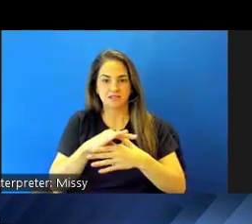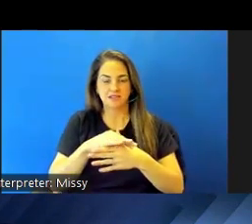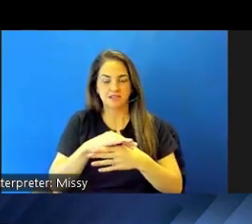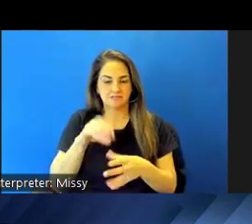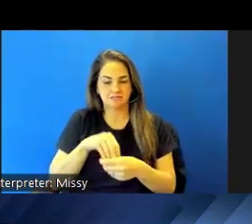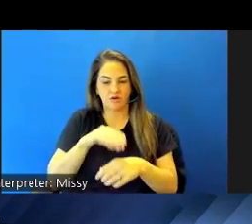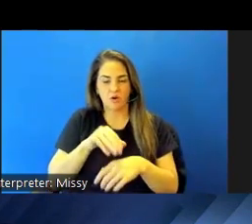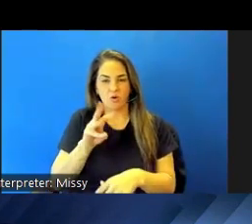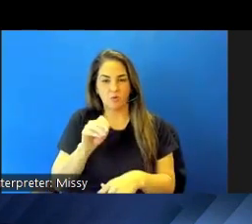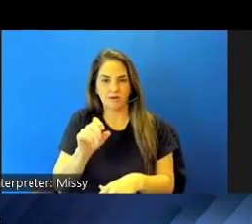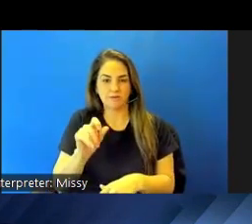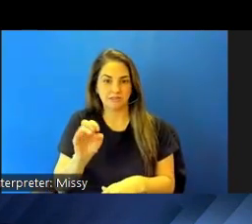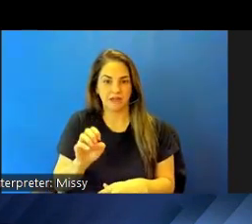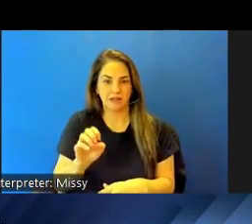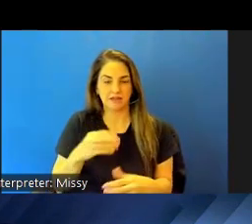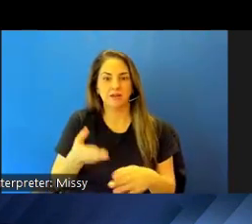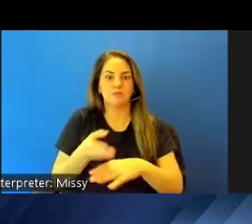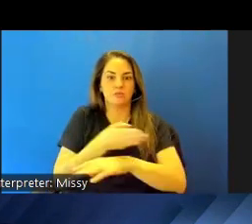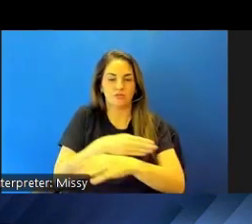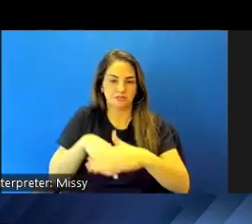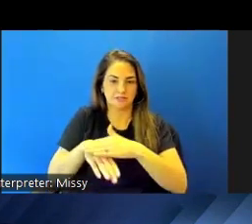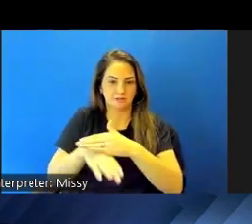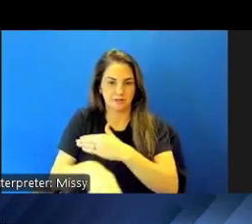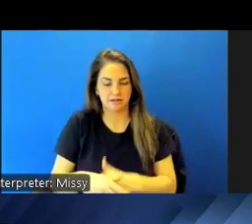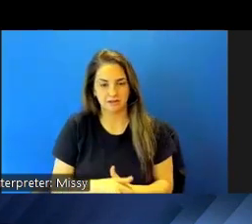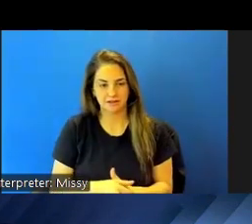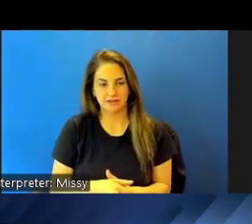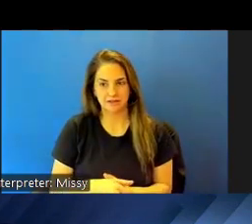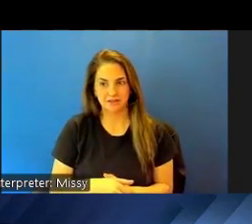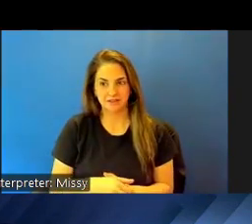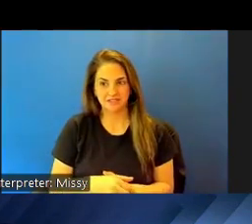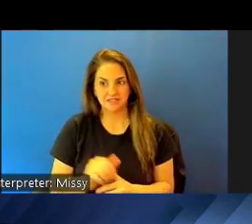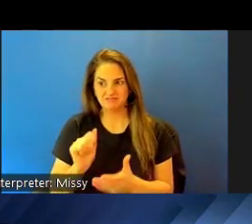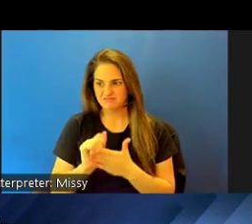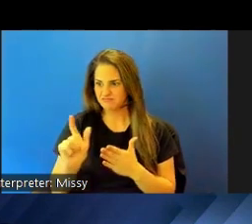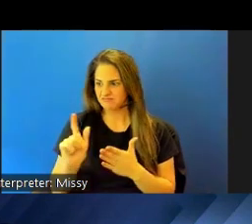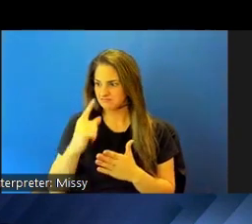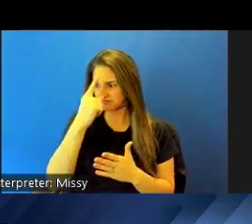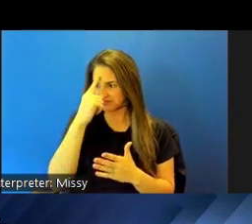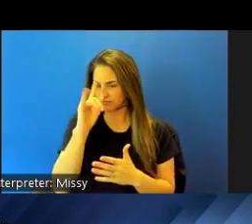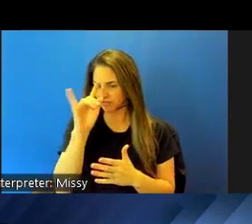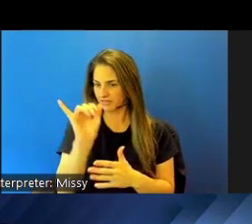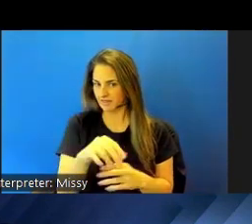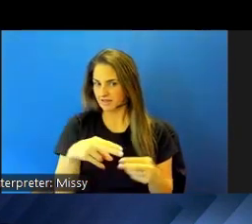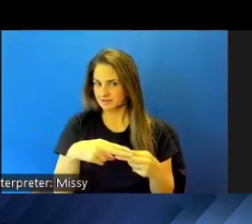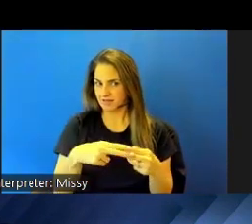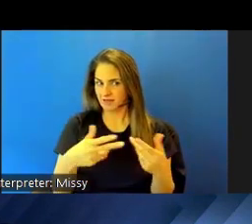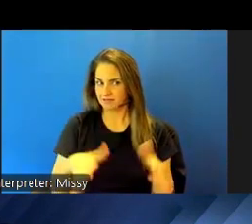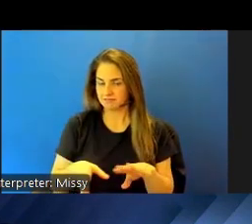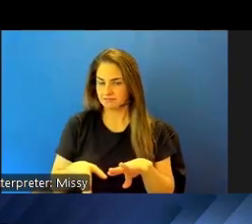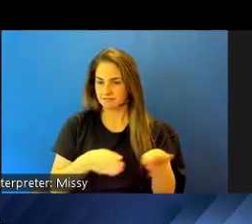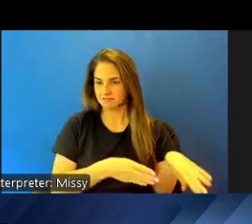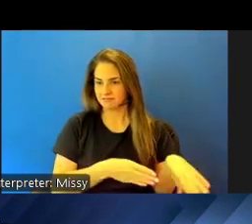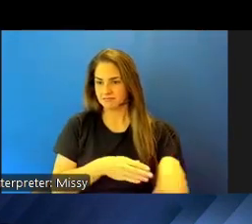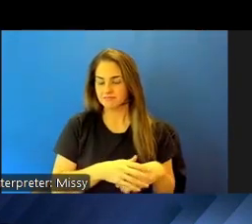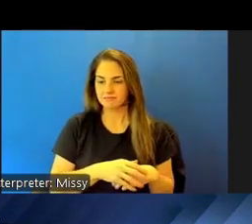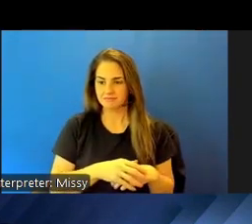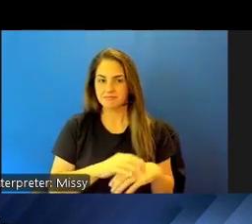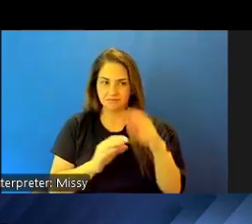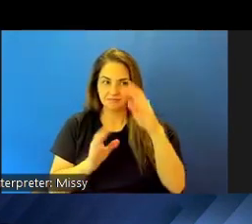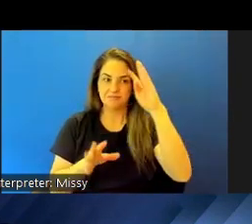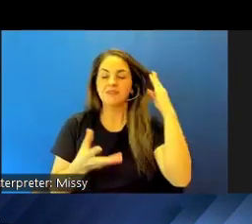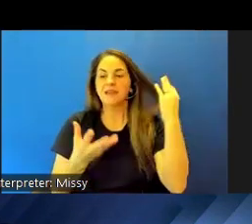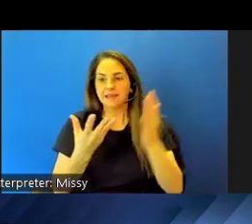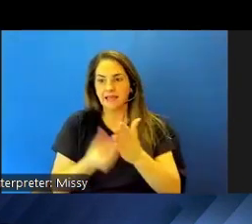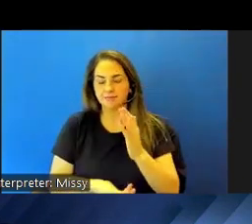improve the accessibility. So I think that's all I have to say on that slide. We can move to the next one.